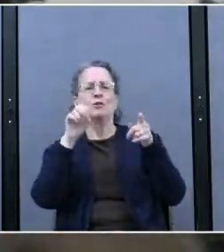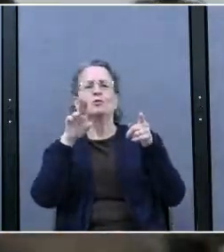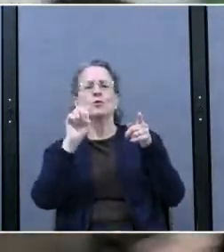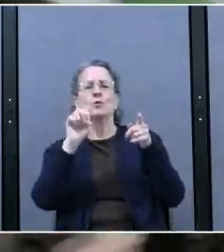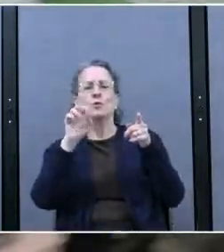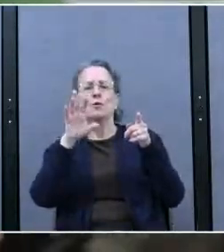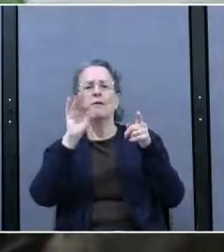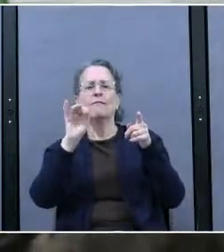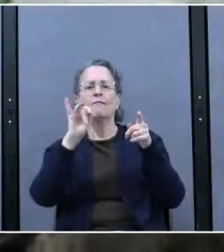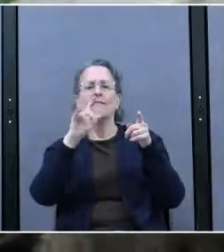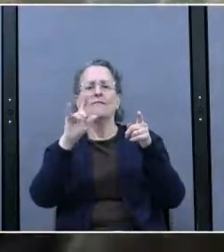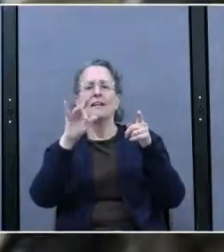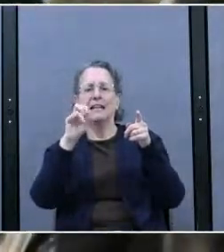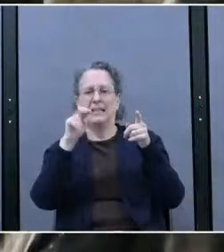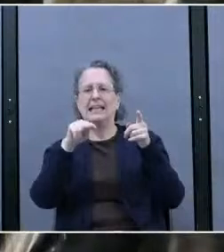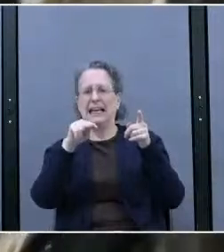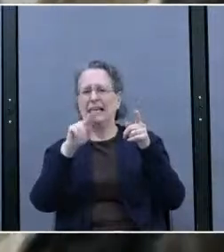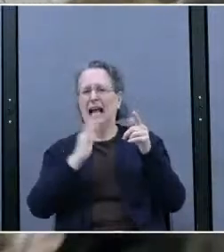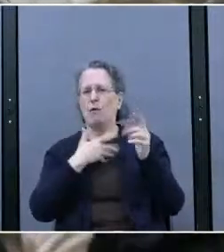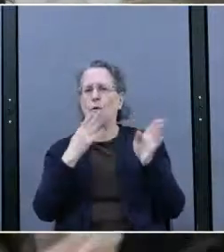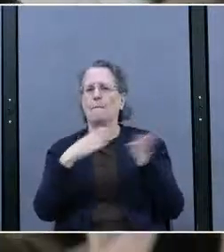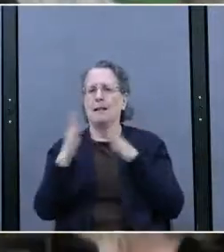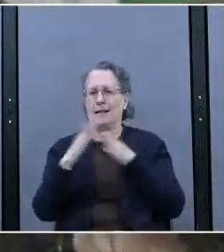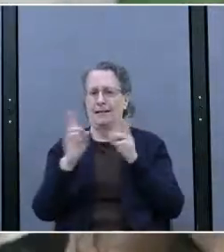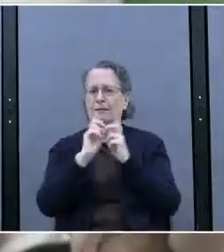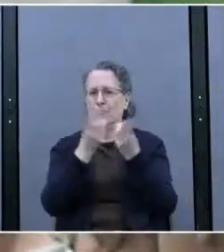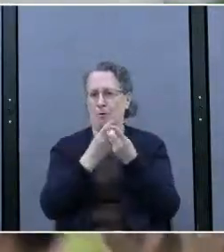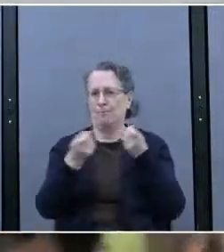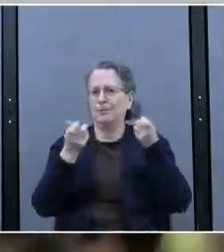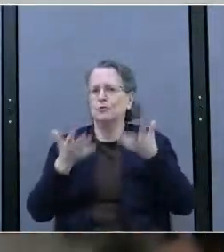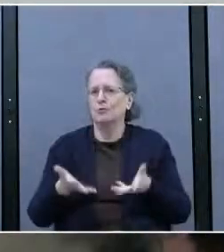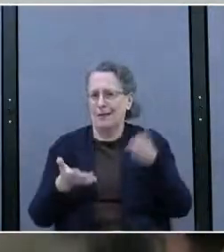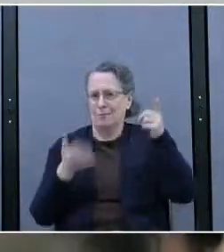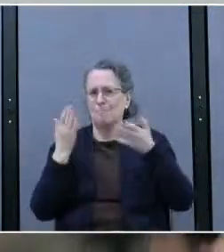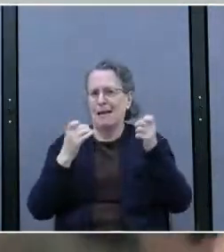something to say about it that is more informed than I.